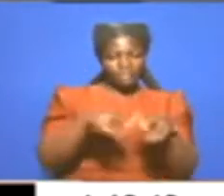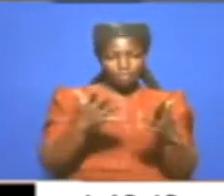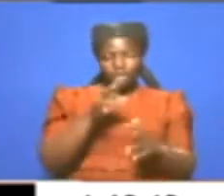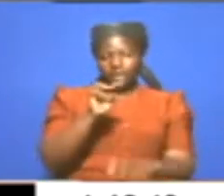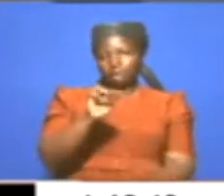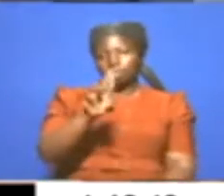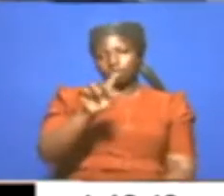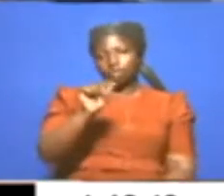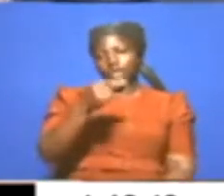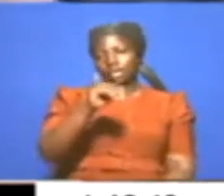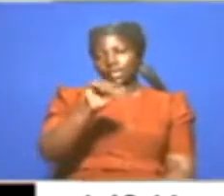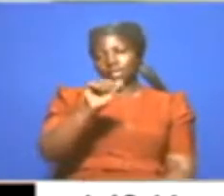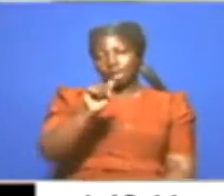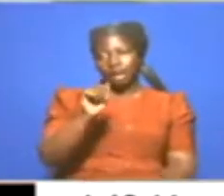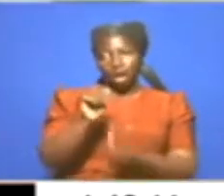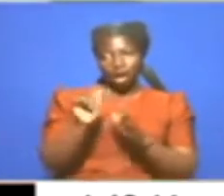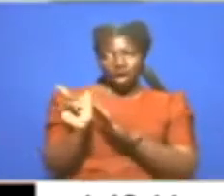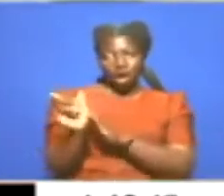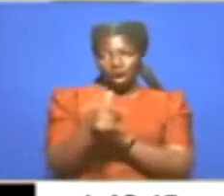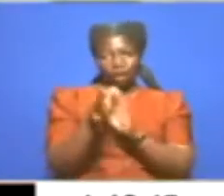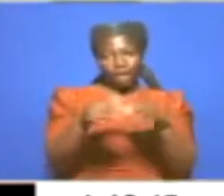May.